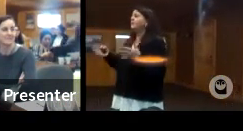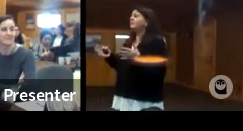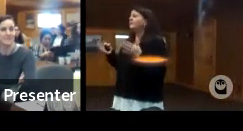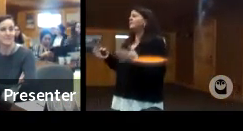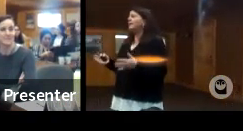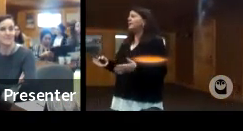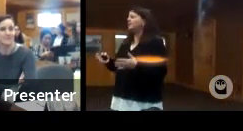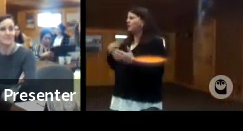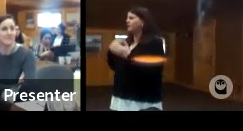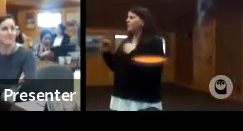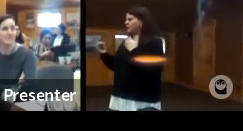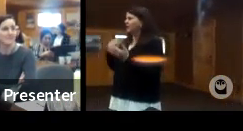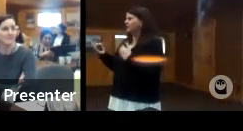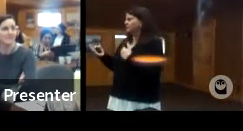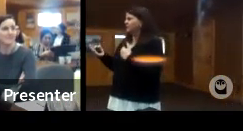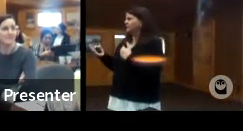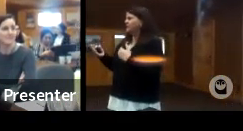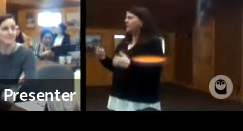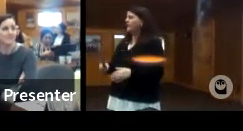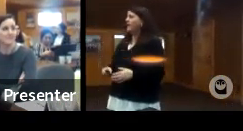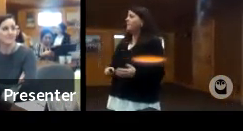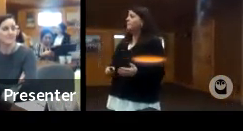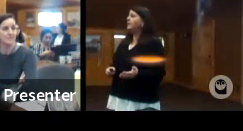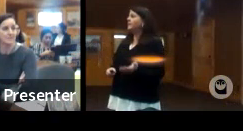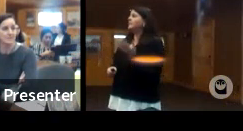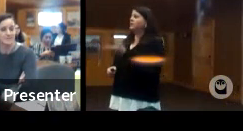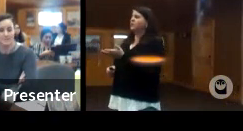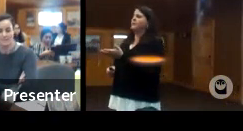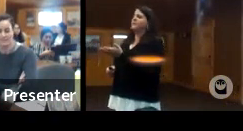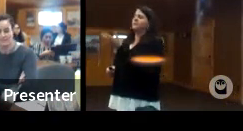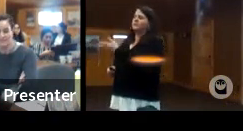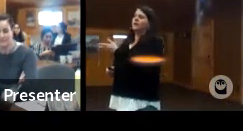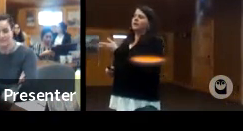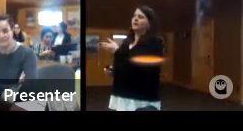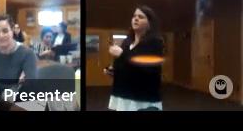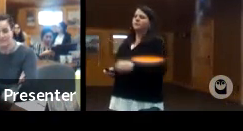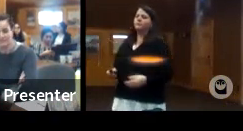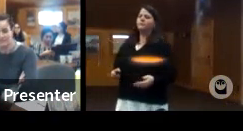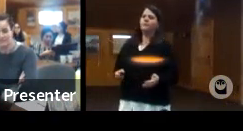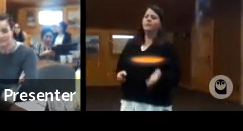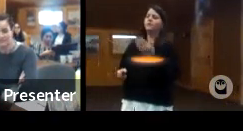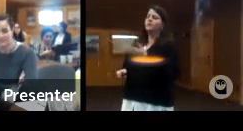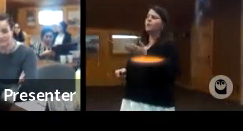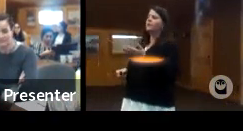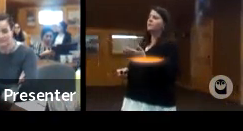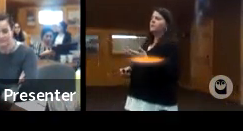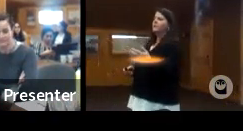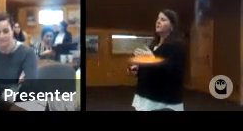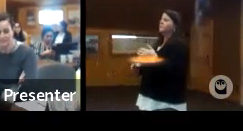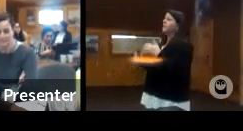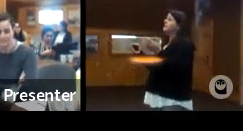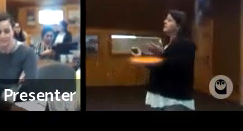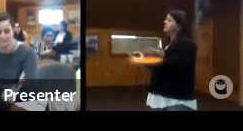If you're really nervous, it's okay to just talk to your prosecutor. But it is the jury that's deciding. And so you